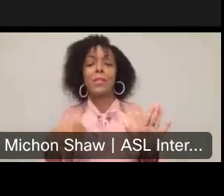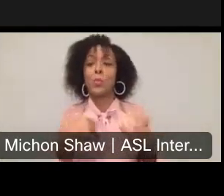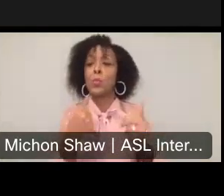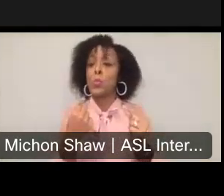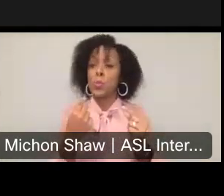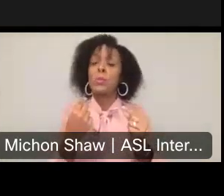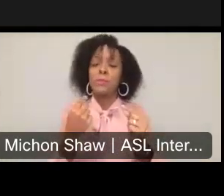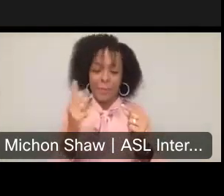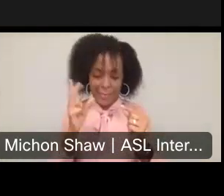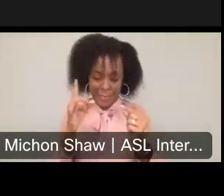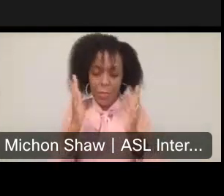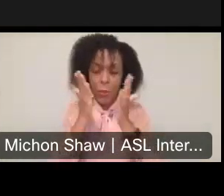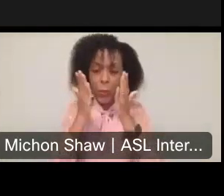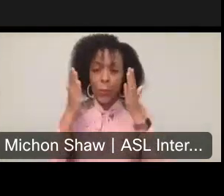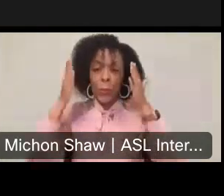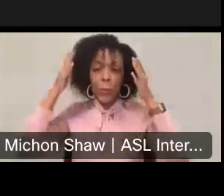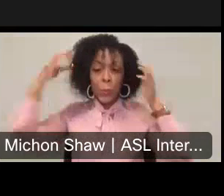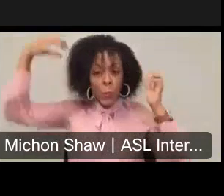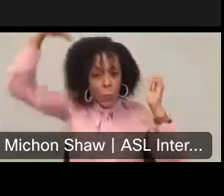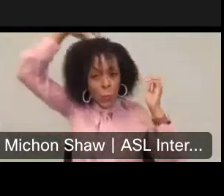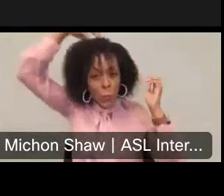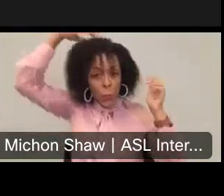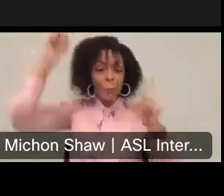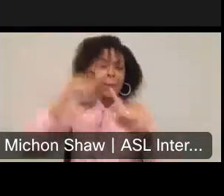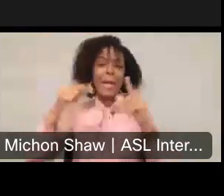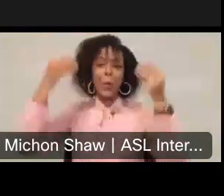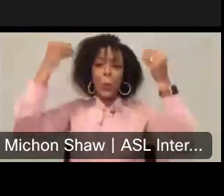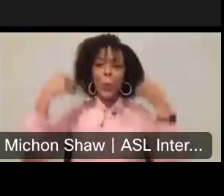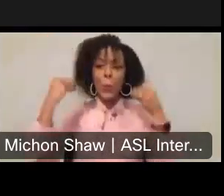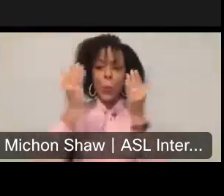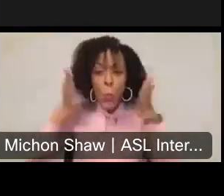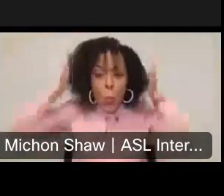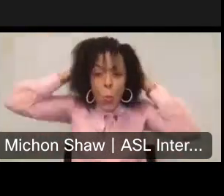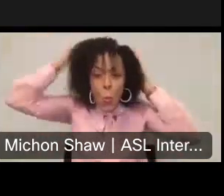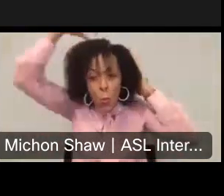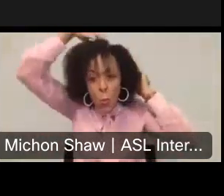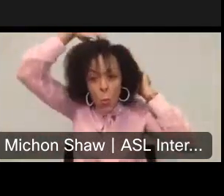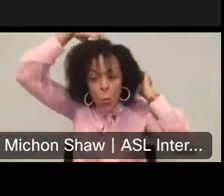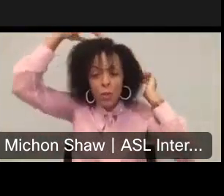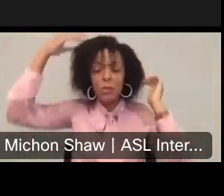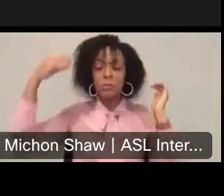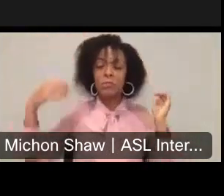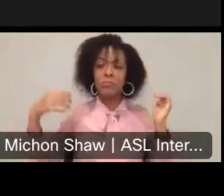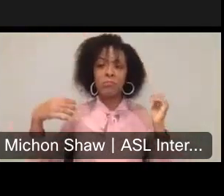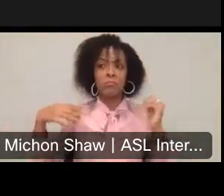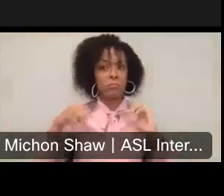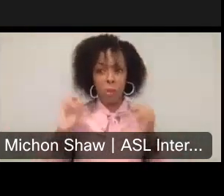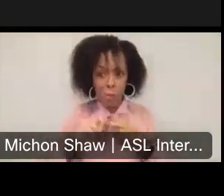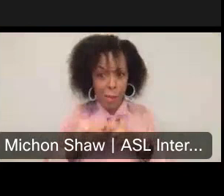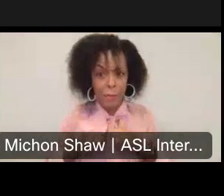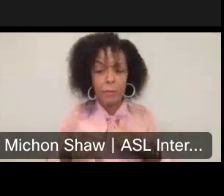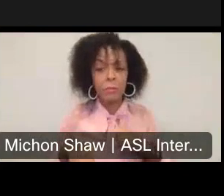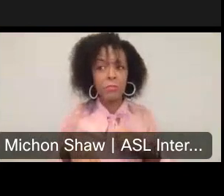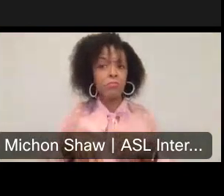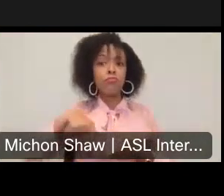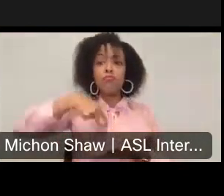not straight, straight, straight. And there was not a problem. And she did very well. She danced very well. It did not affect her